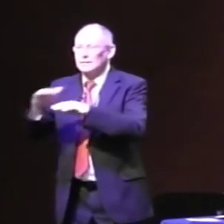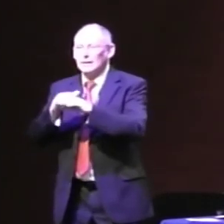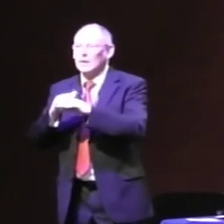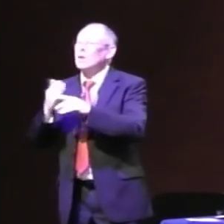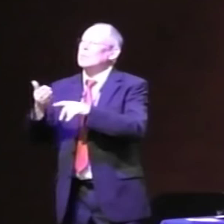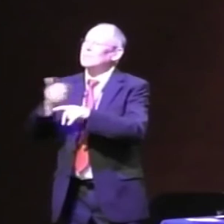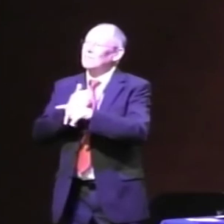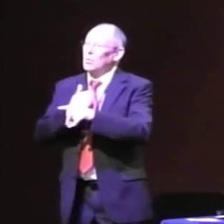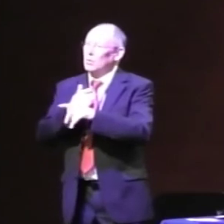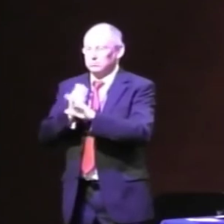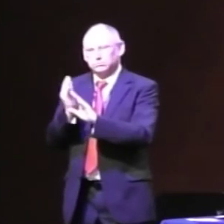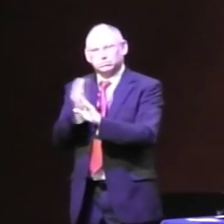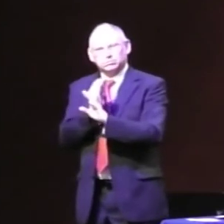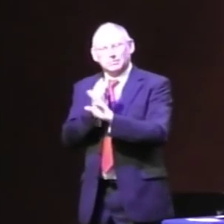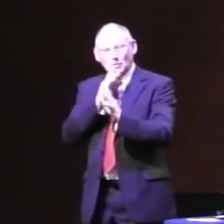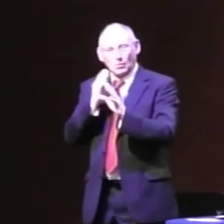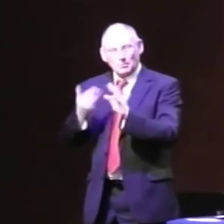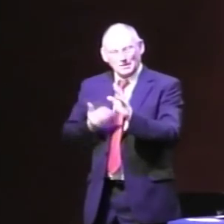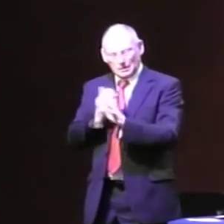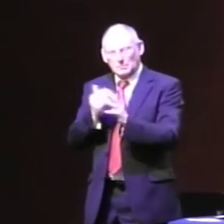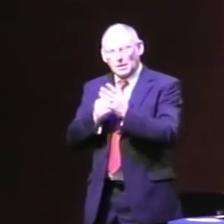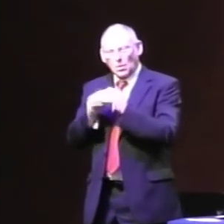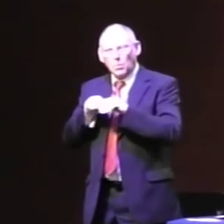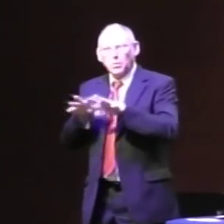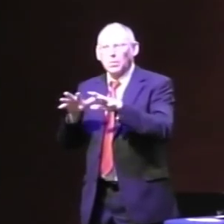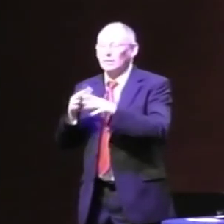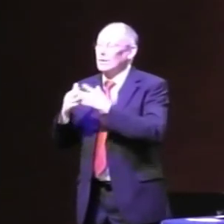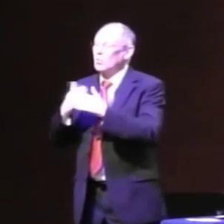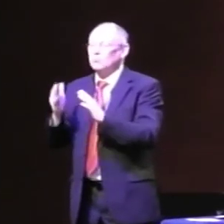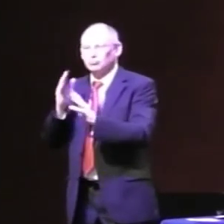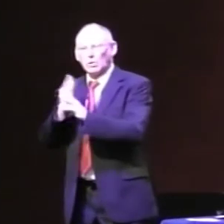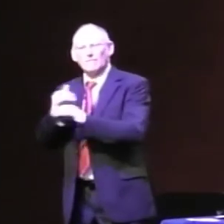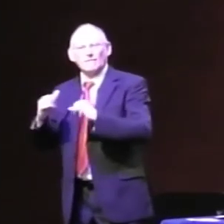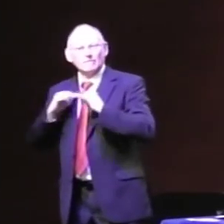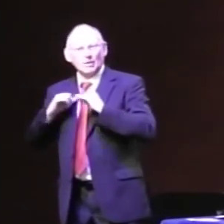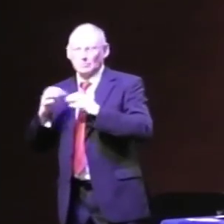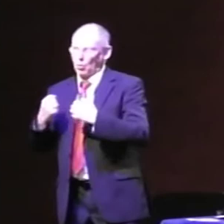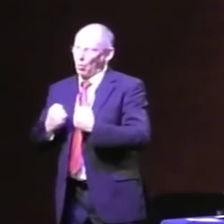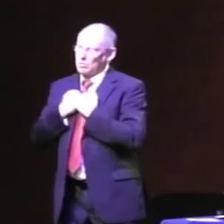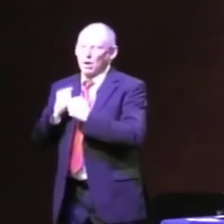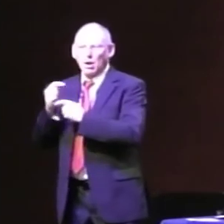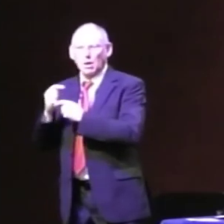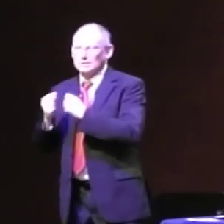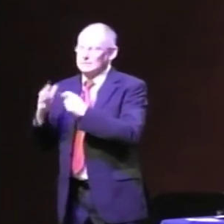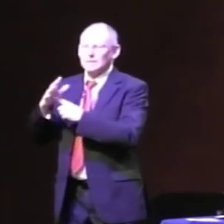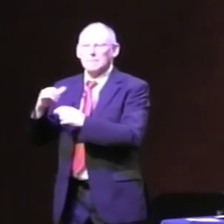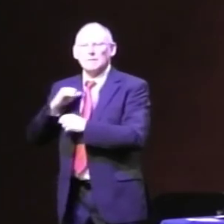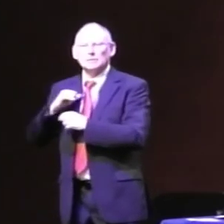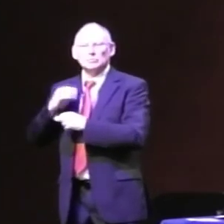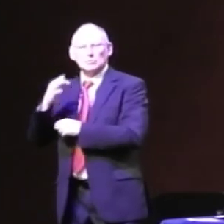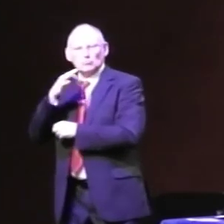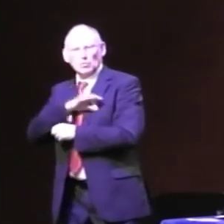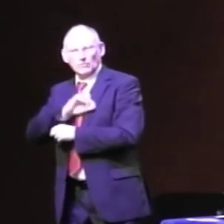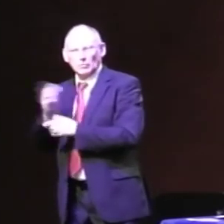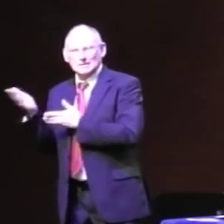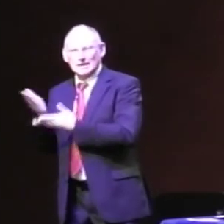insulated from business. It is centrally about private firms, their owners and their senior managers profiting from services